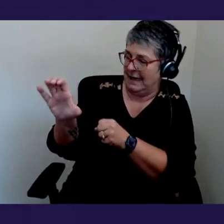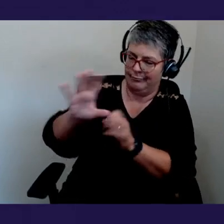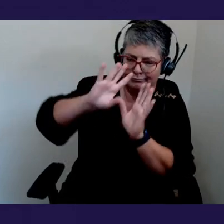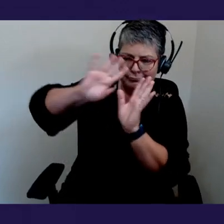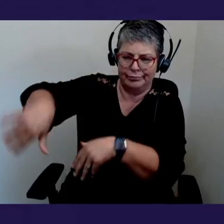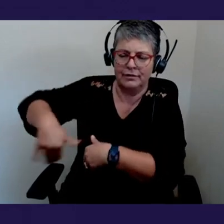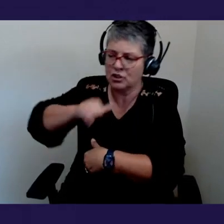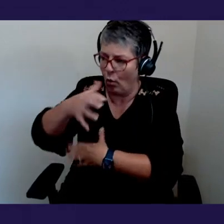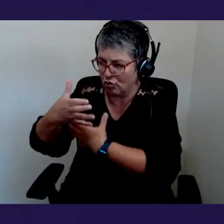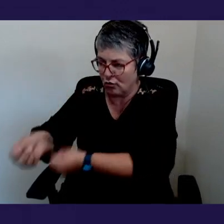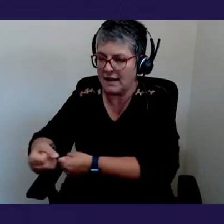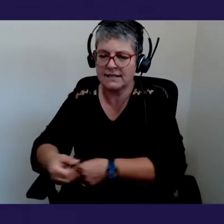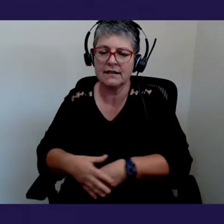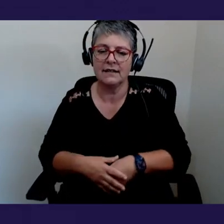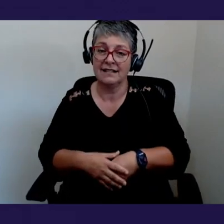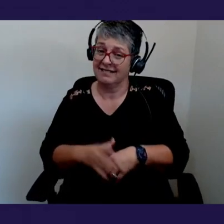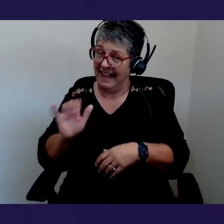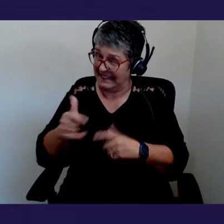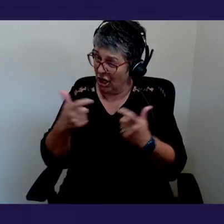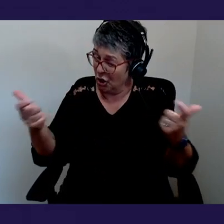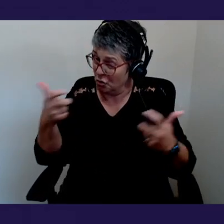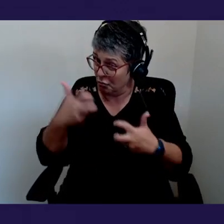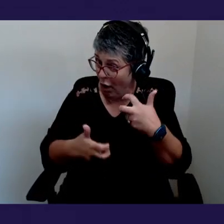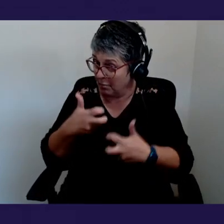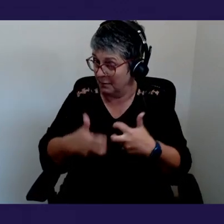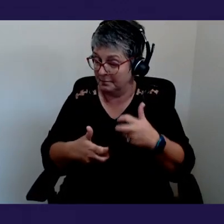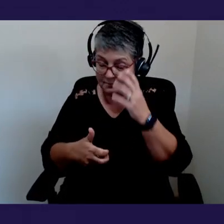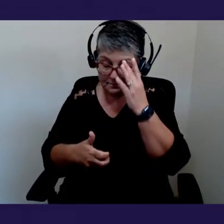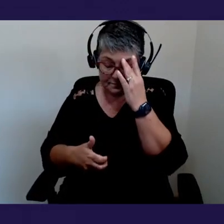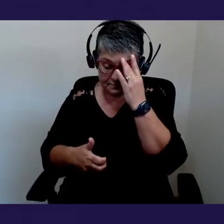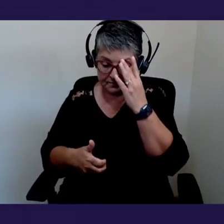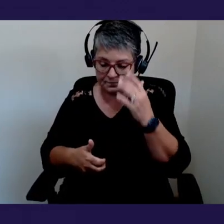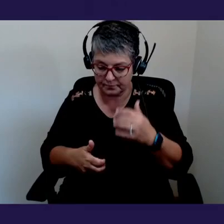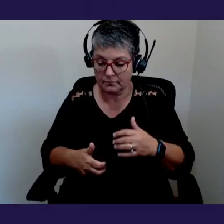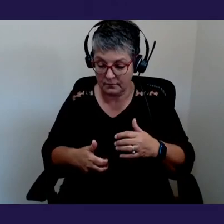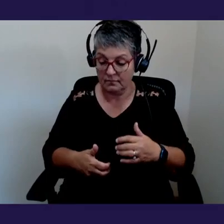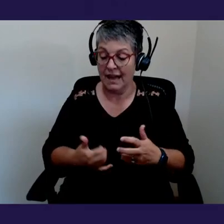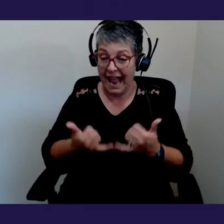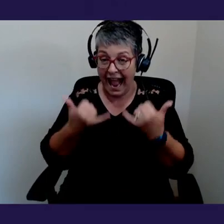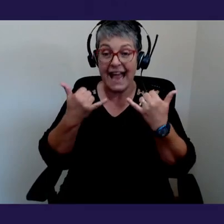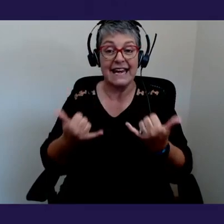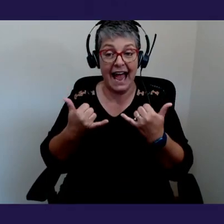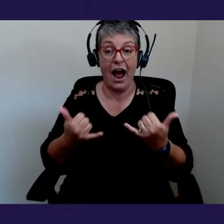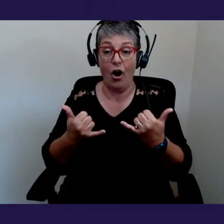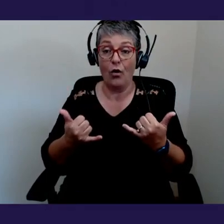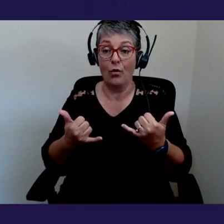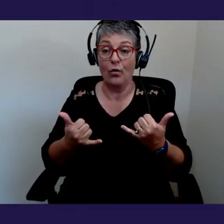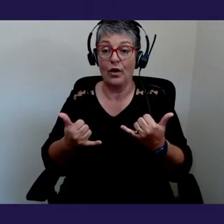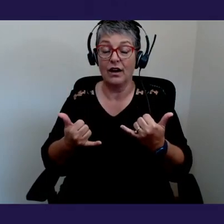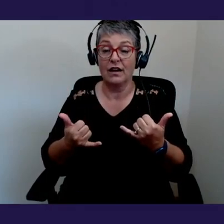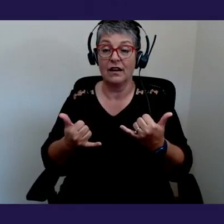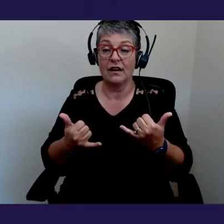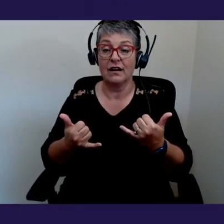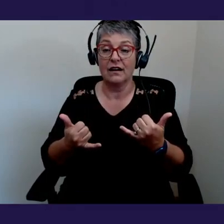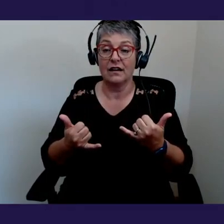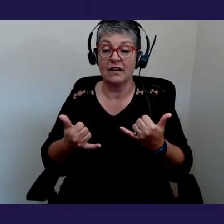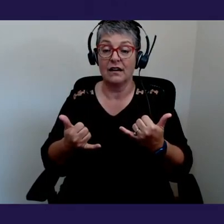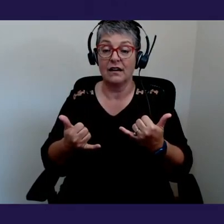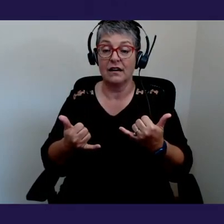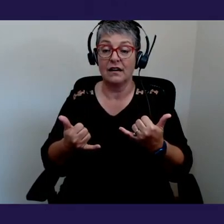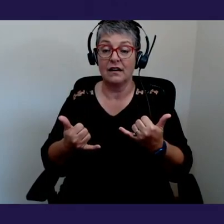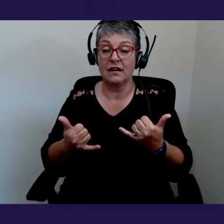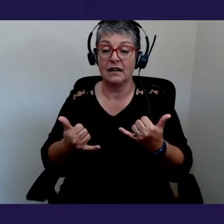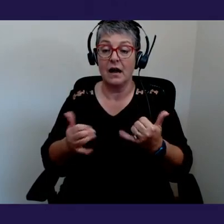we have a huge problem. It's now major talking points, and one of only two parties is how public